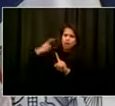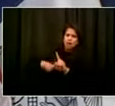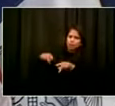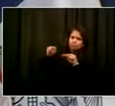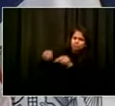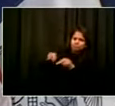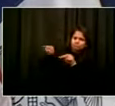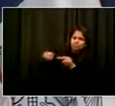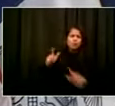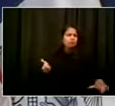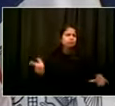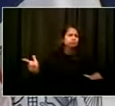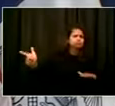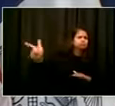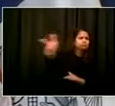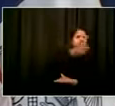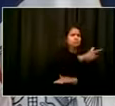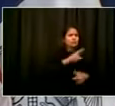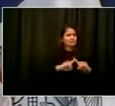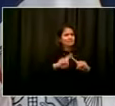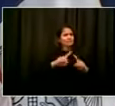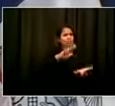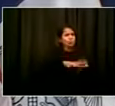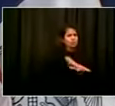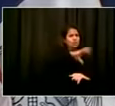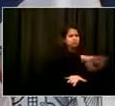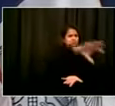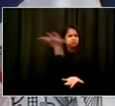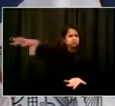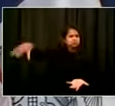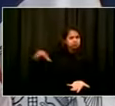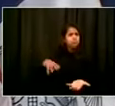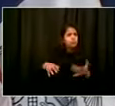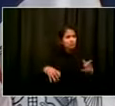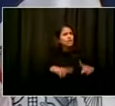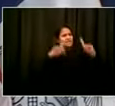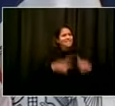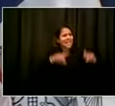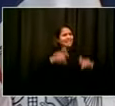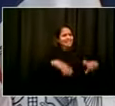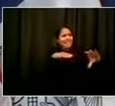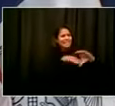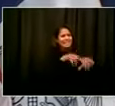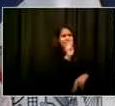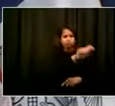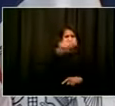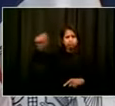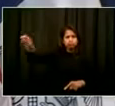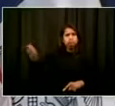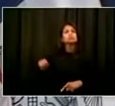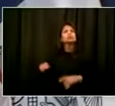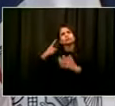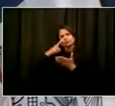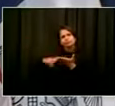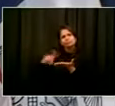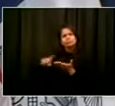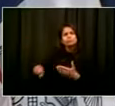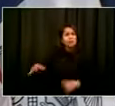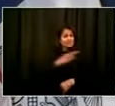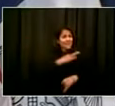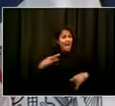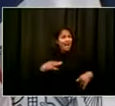the extraordinary work our staff, our educators, parents, kids, everyone has done to make sure our schools are safe. So